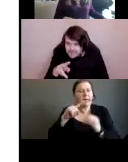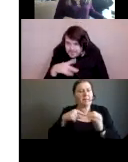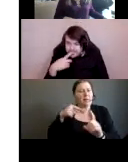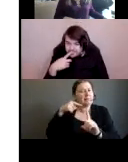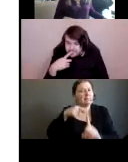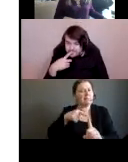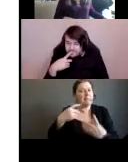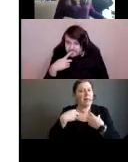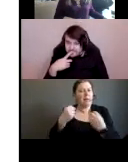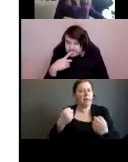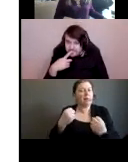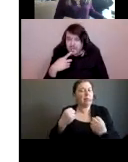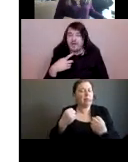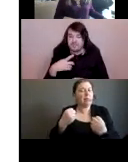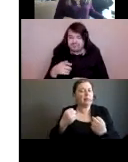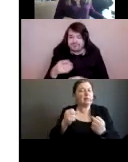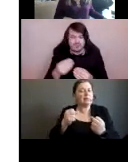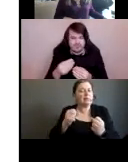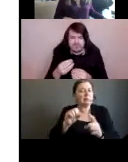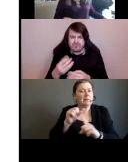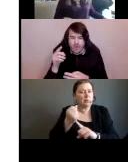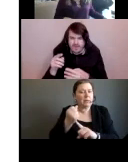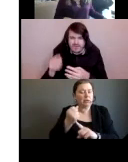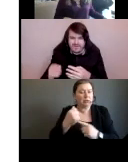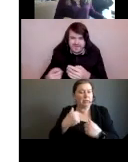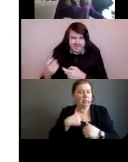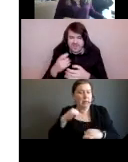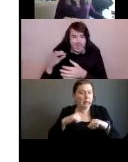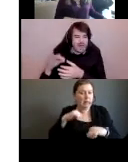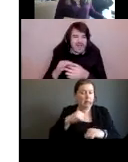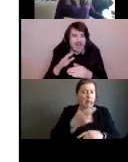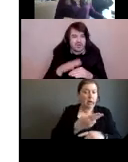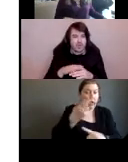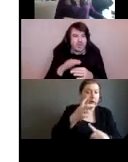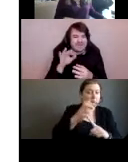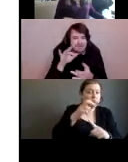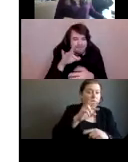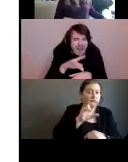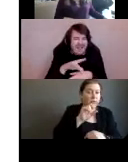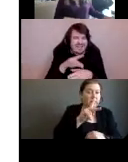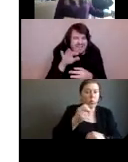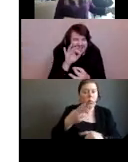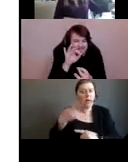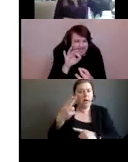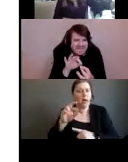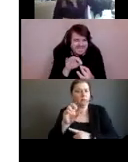health conditions and whether you are highest risk, high risk, at risk, etc.